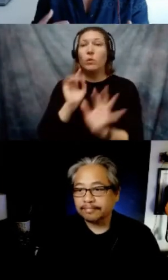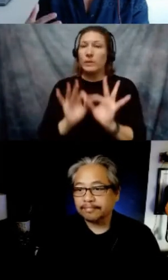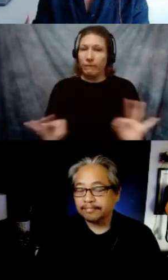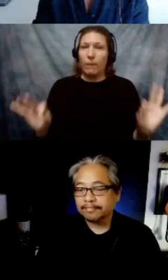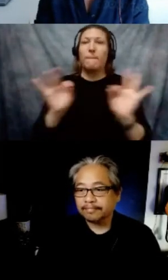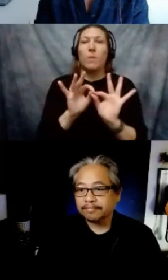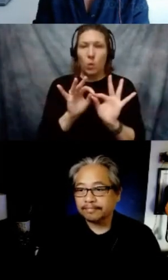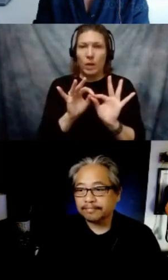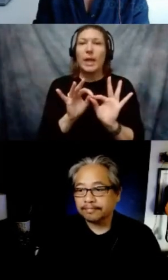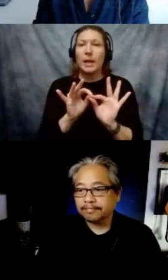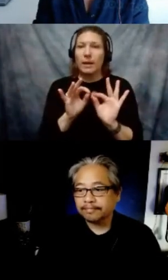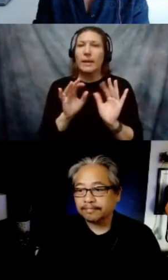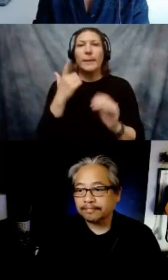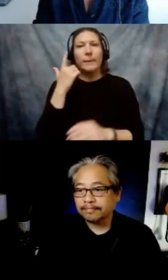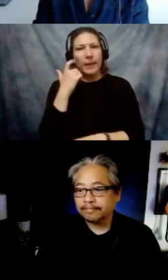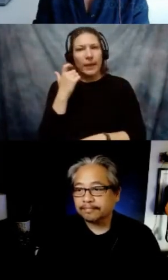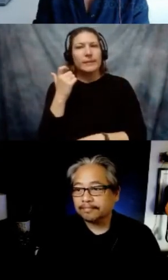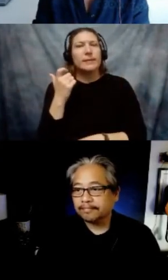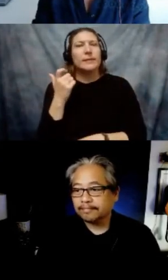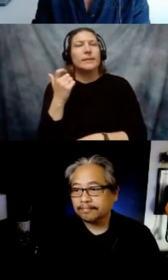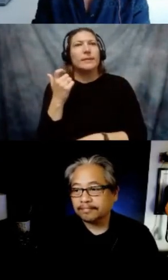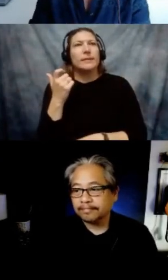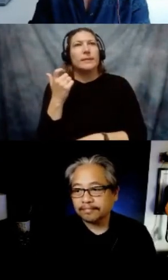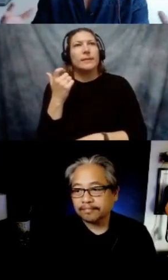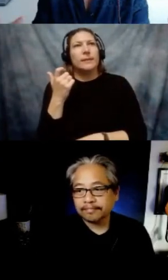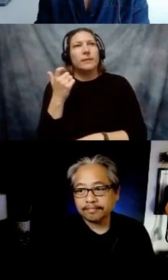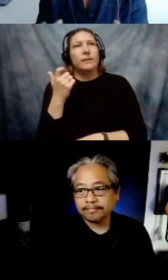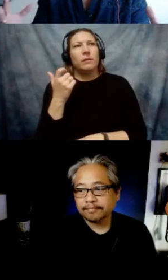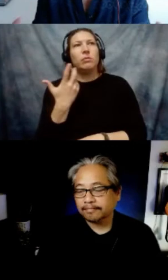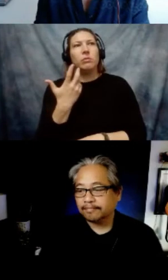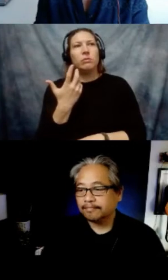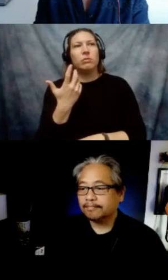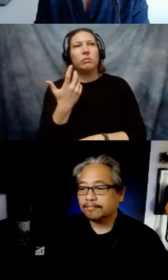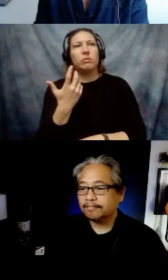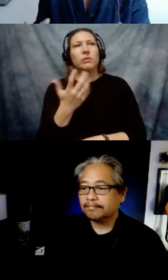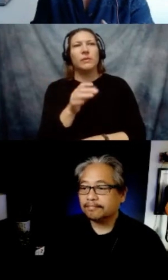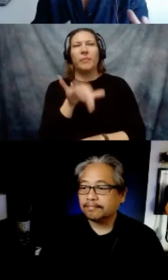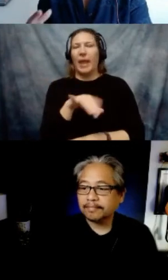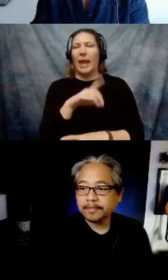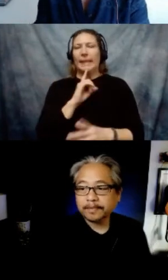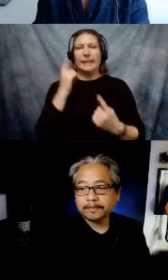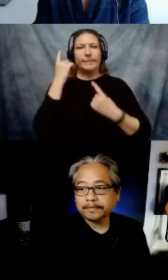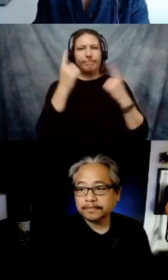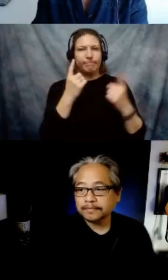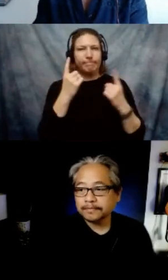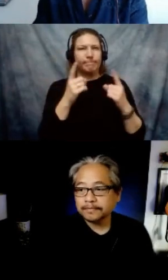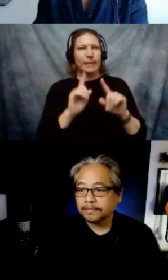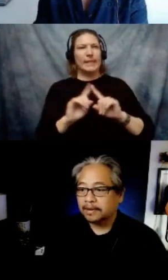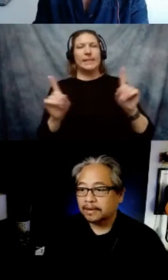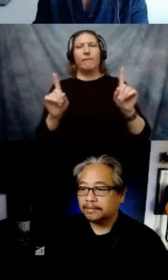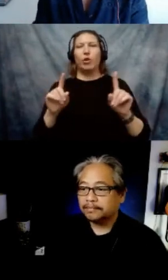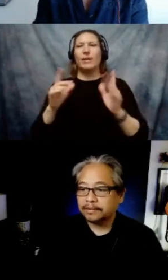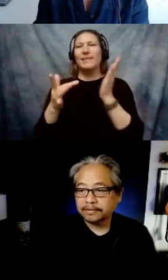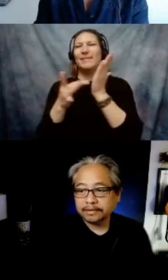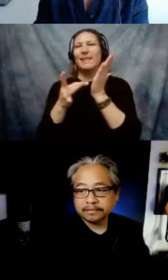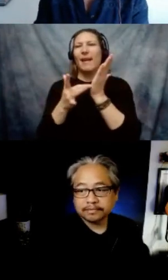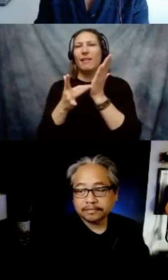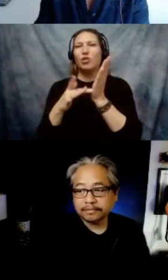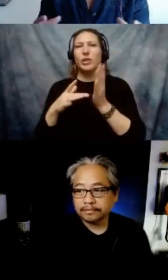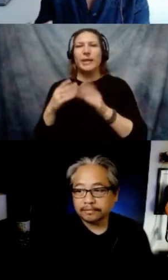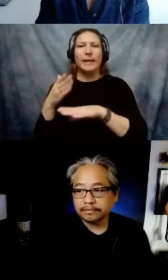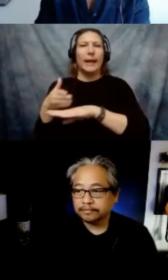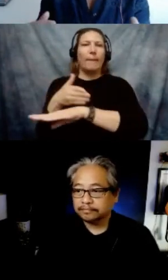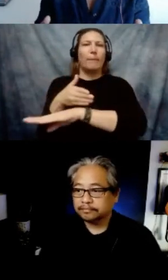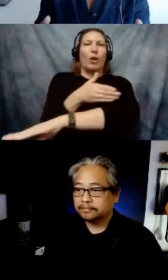taking into account different upgrades in technology and developments in technology. So a lot of them focus on mobile technology.